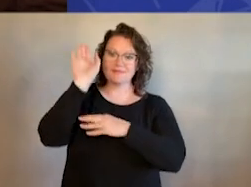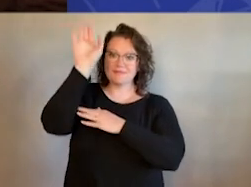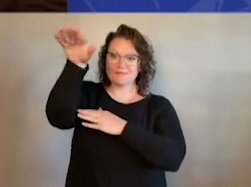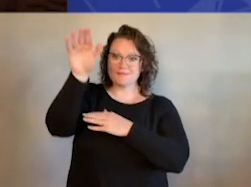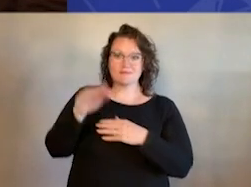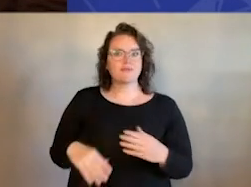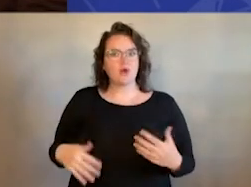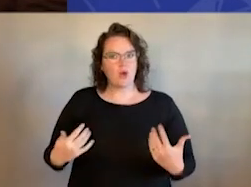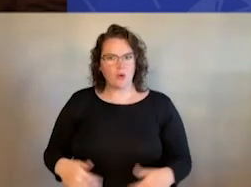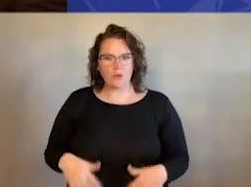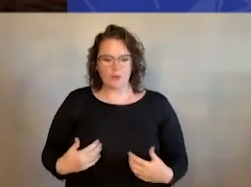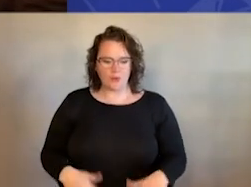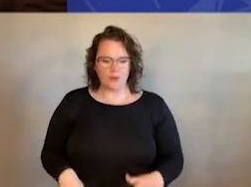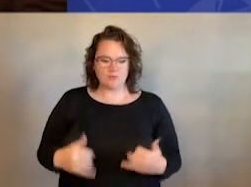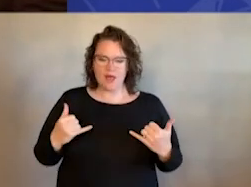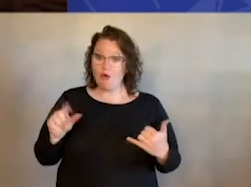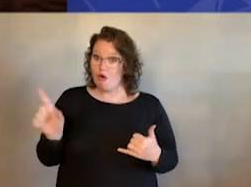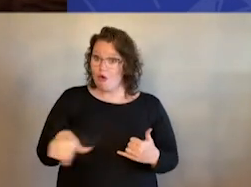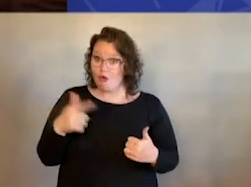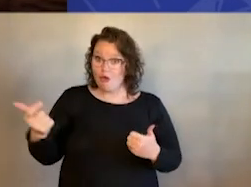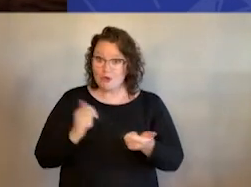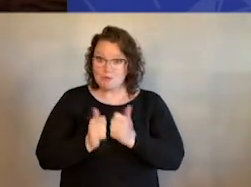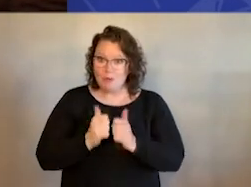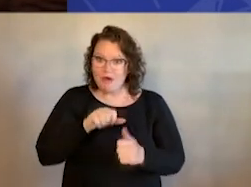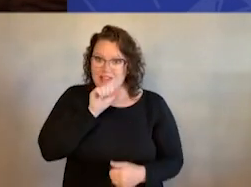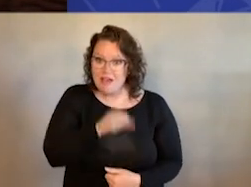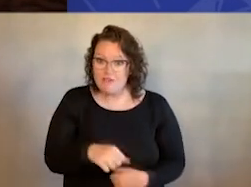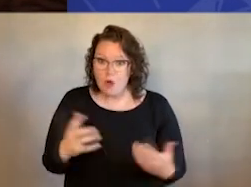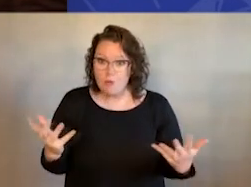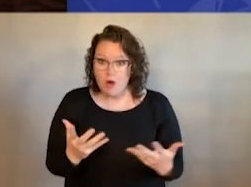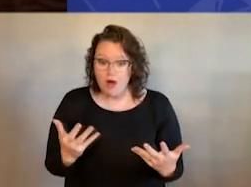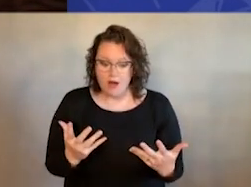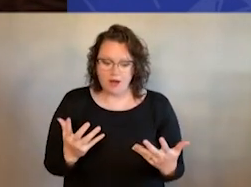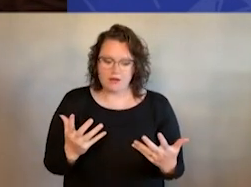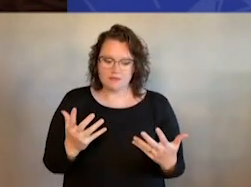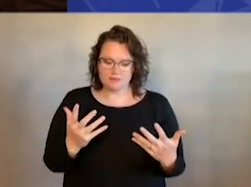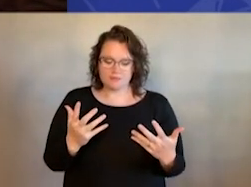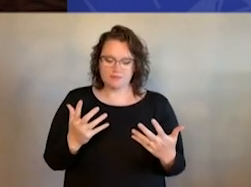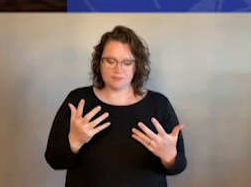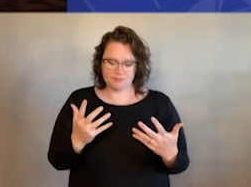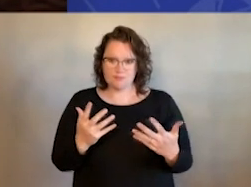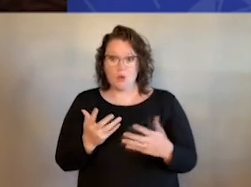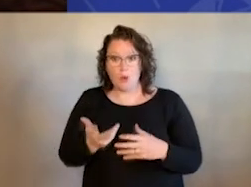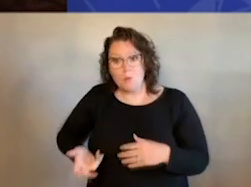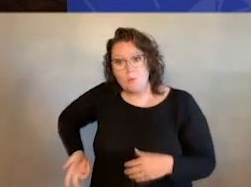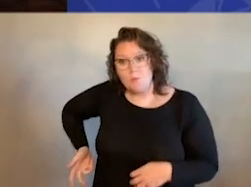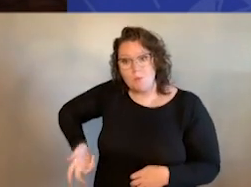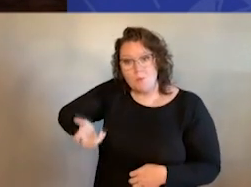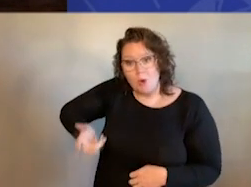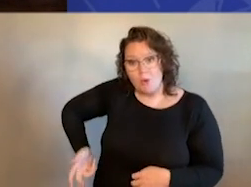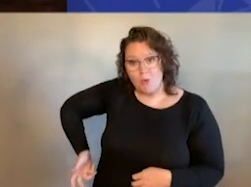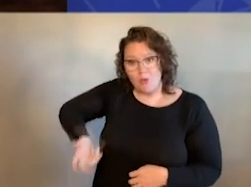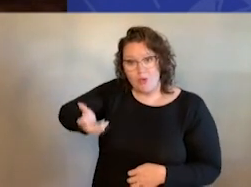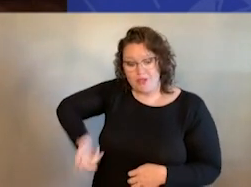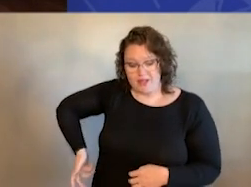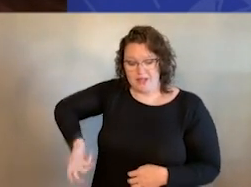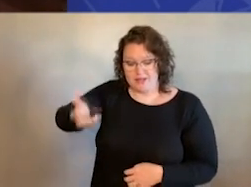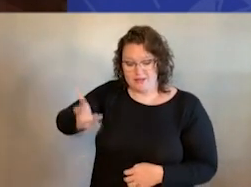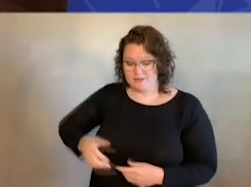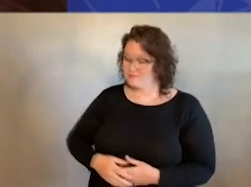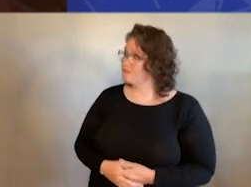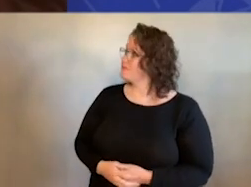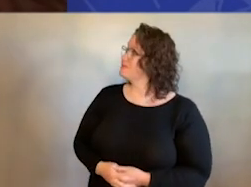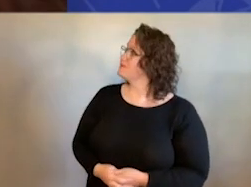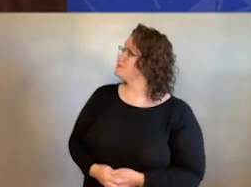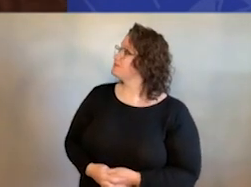shoot. Oh, another sport that I love to play, bowling. Let's go bowling. Everybody, bowl the ball out